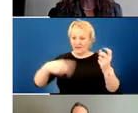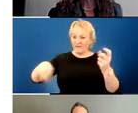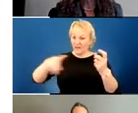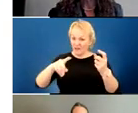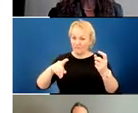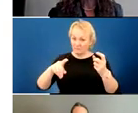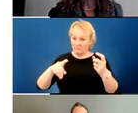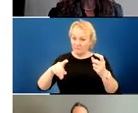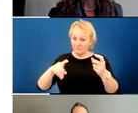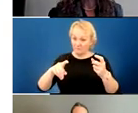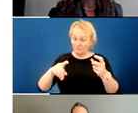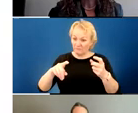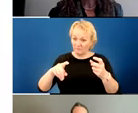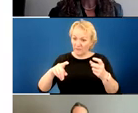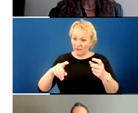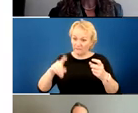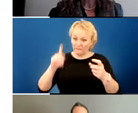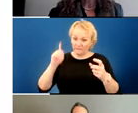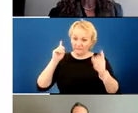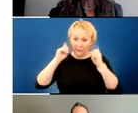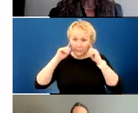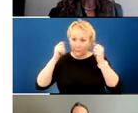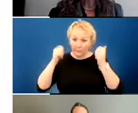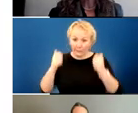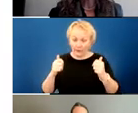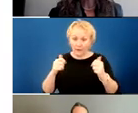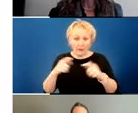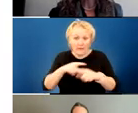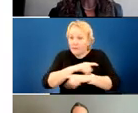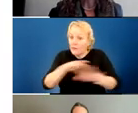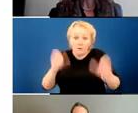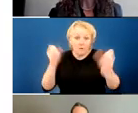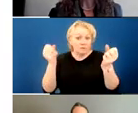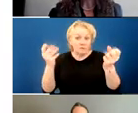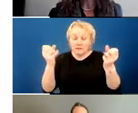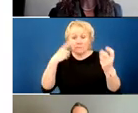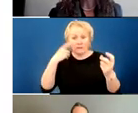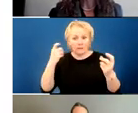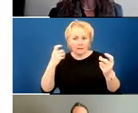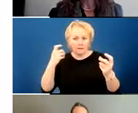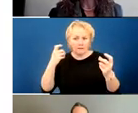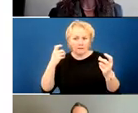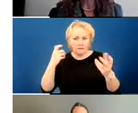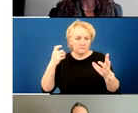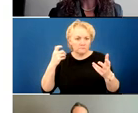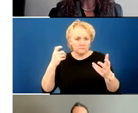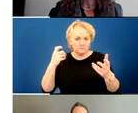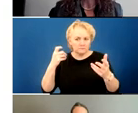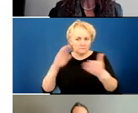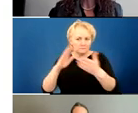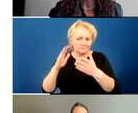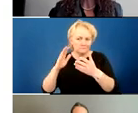hearing issues, but they didn't know sign language because it was a recent disability that they'd